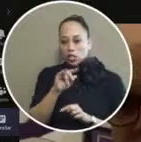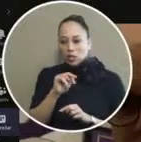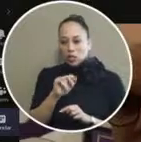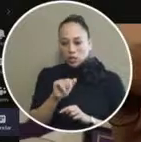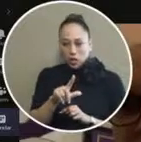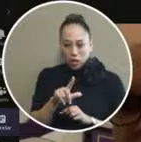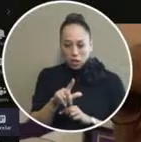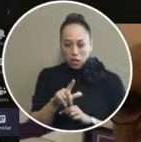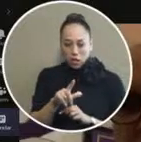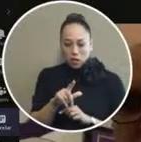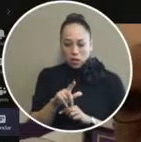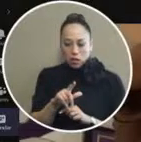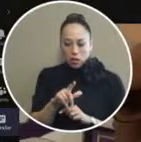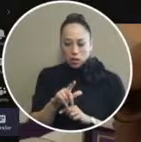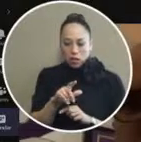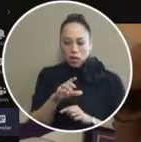in